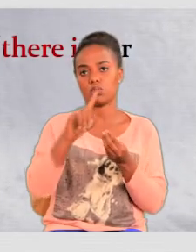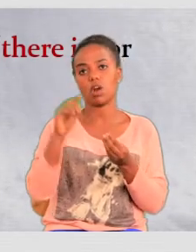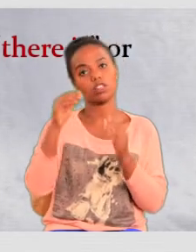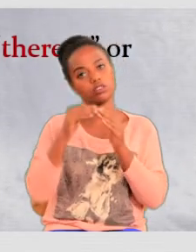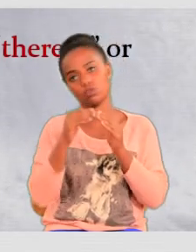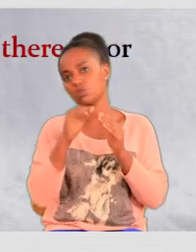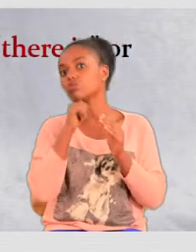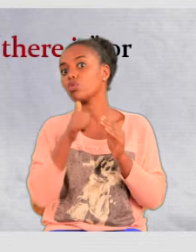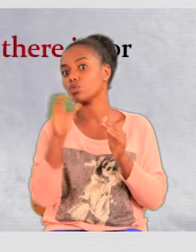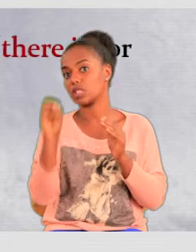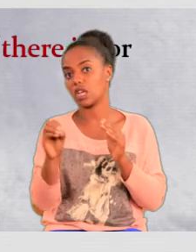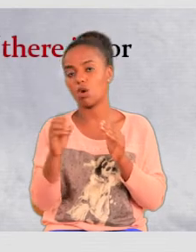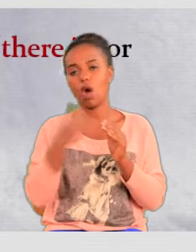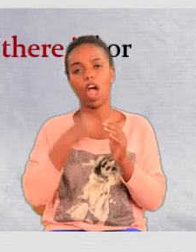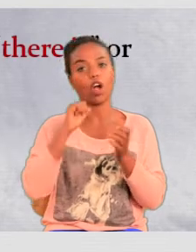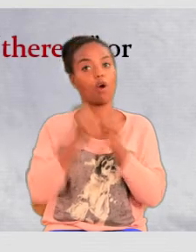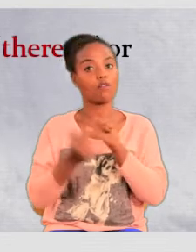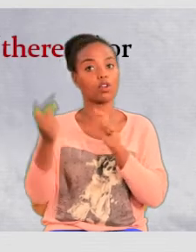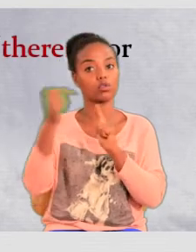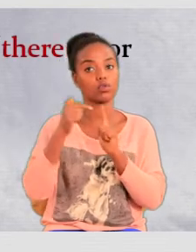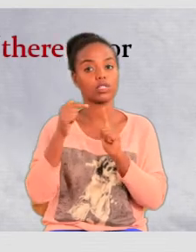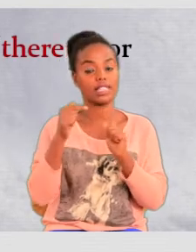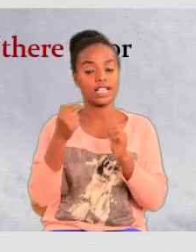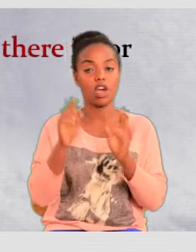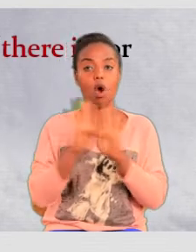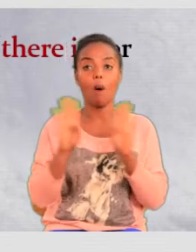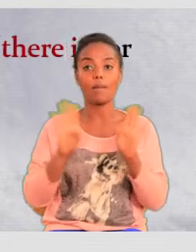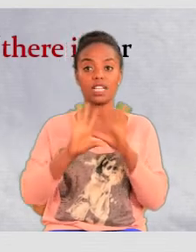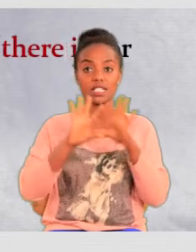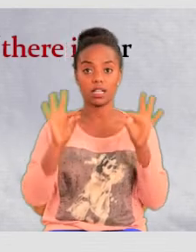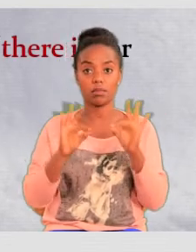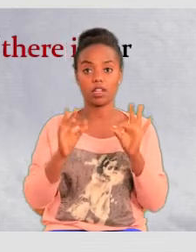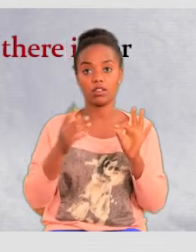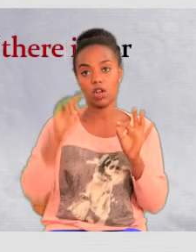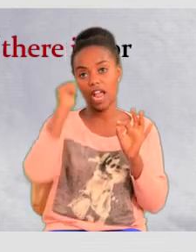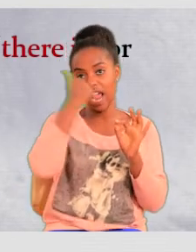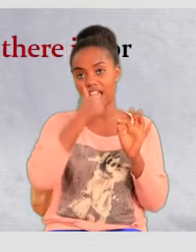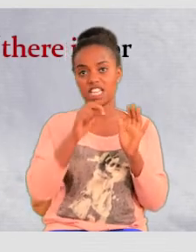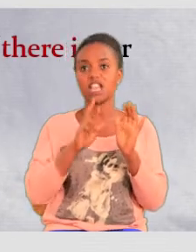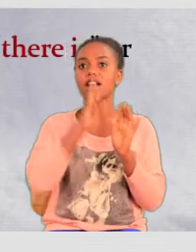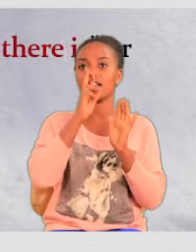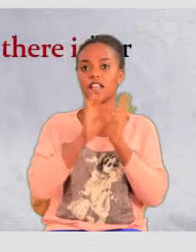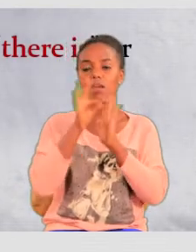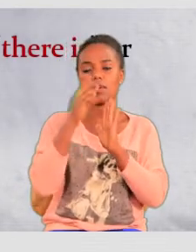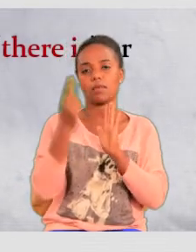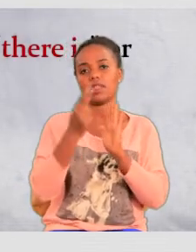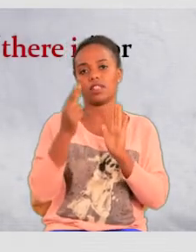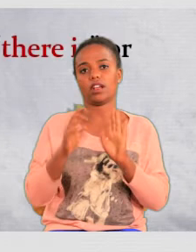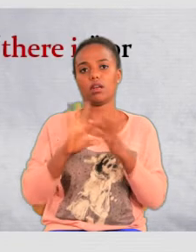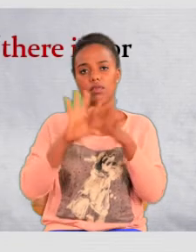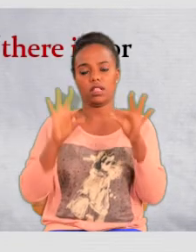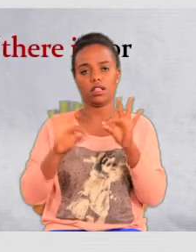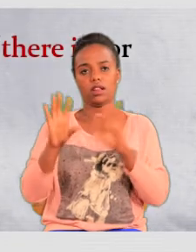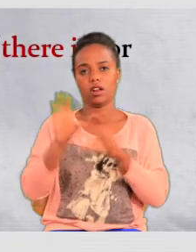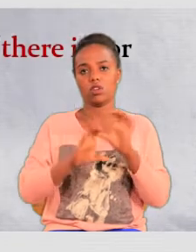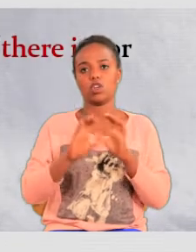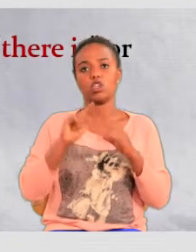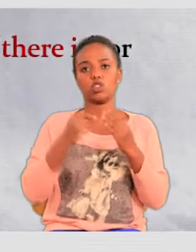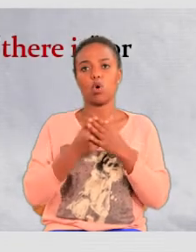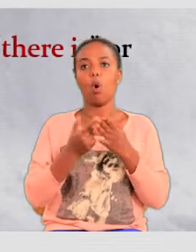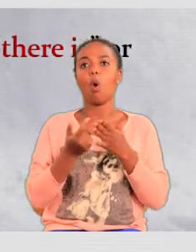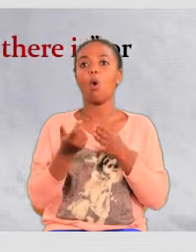is not 0. So I convert this open statement by using this for any real number. So this for any real number is a